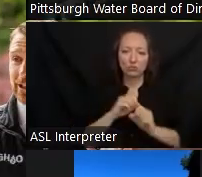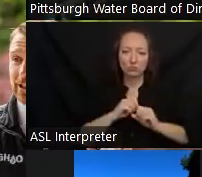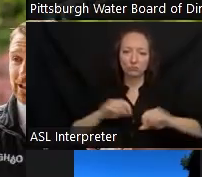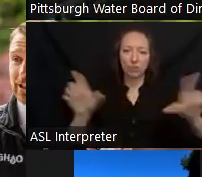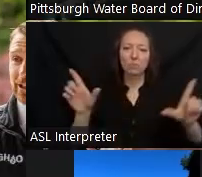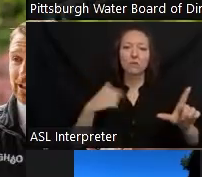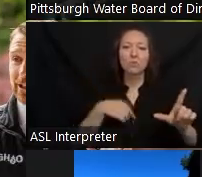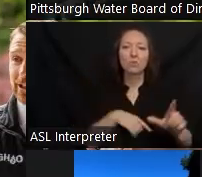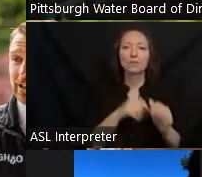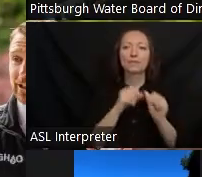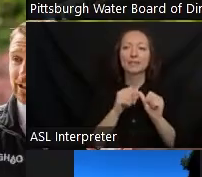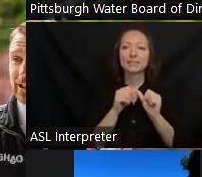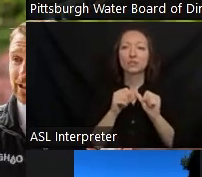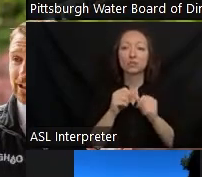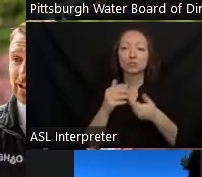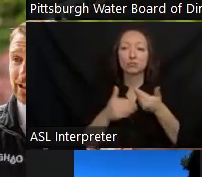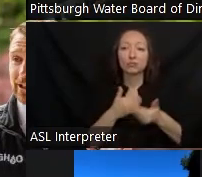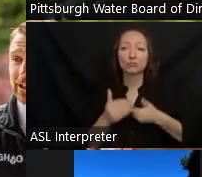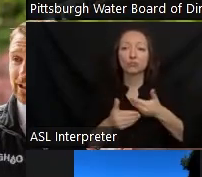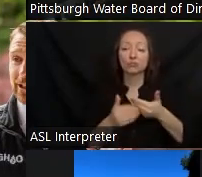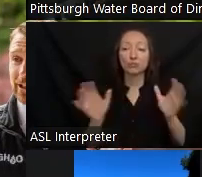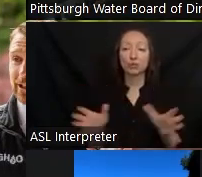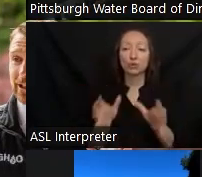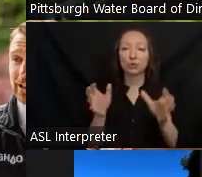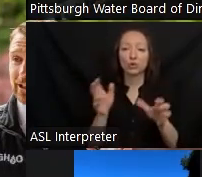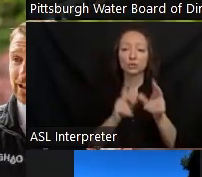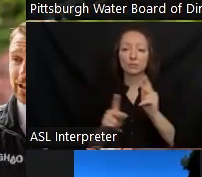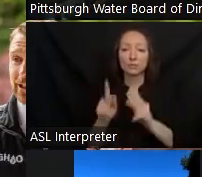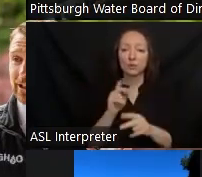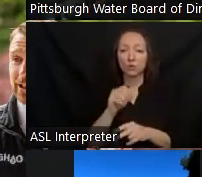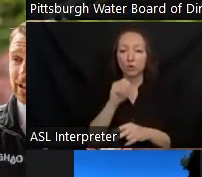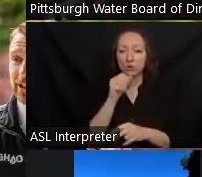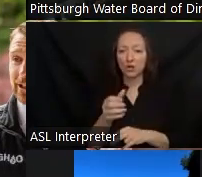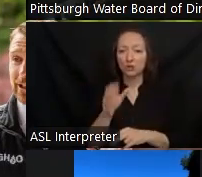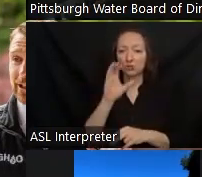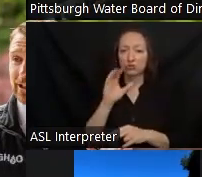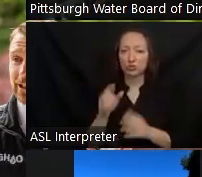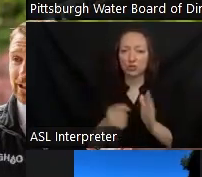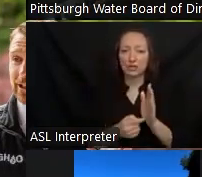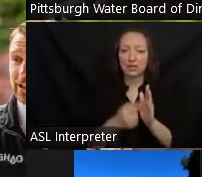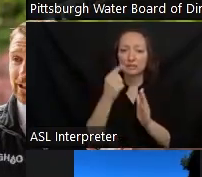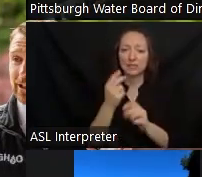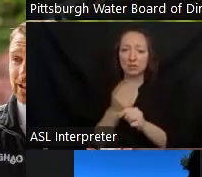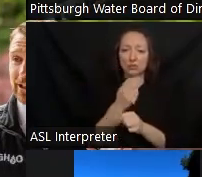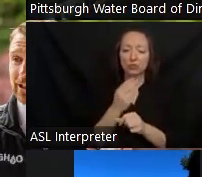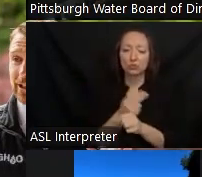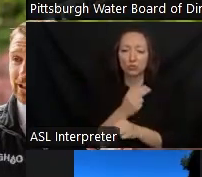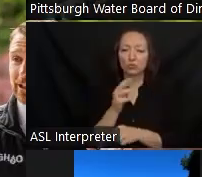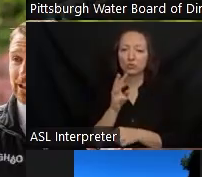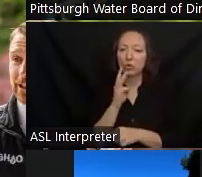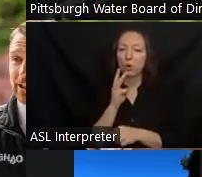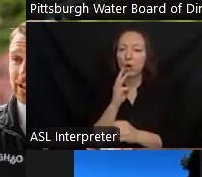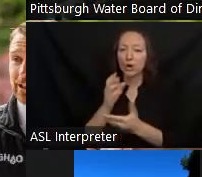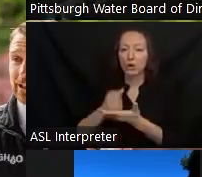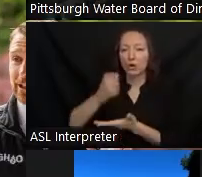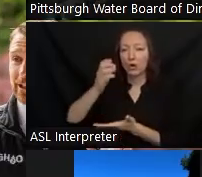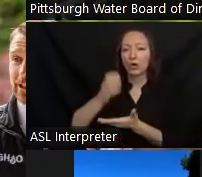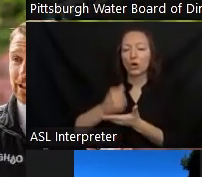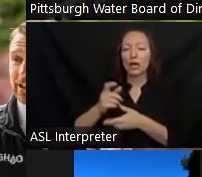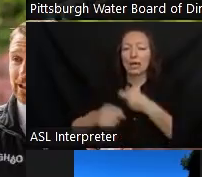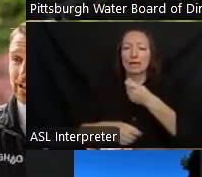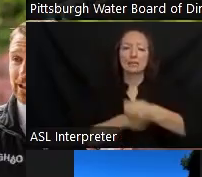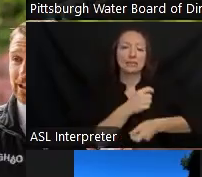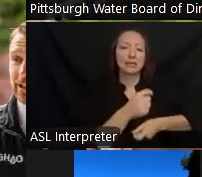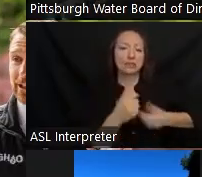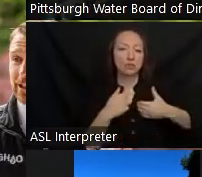to encourage people not to drink those single-use plastic water bottles that end up in our catch basin, but instead have the confidence